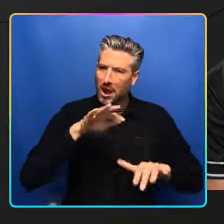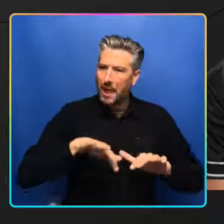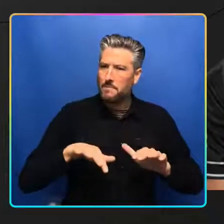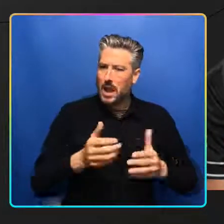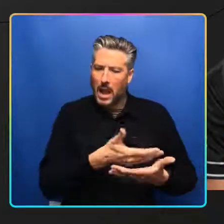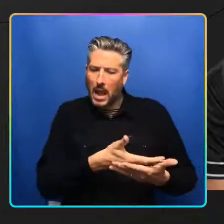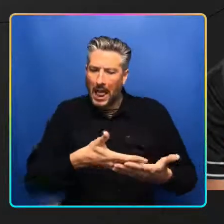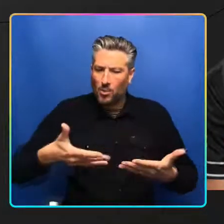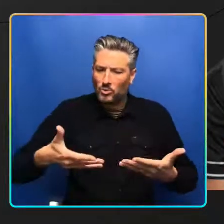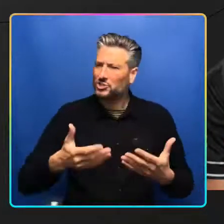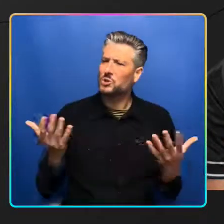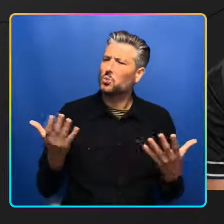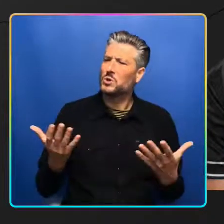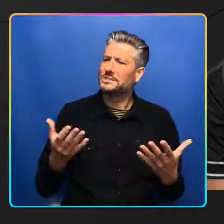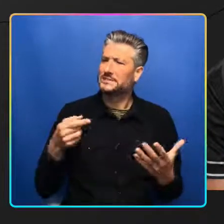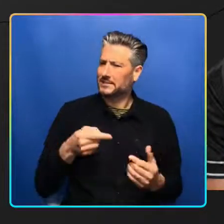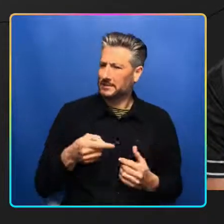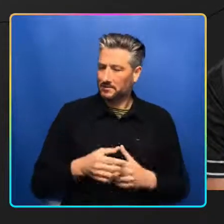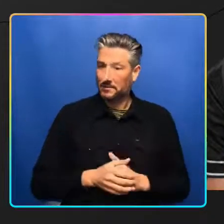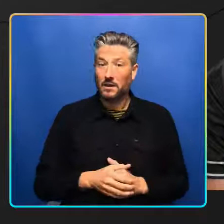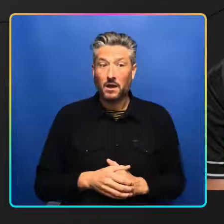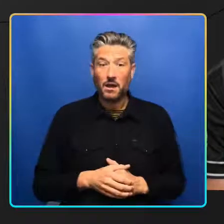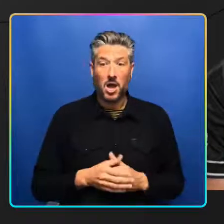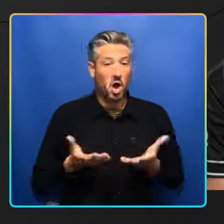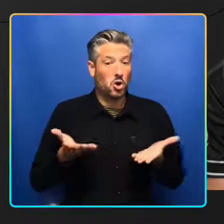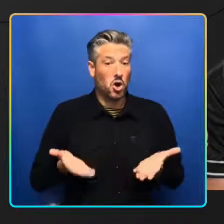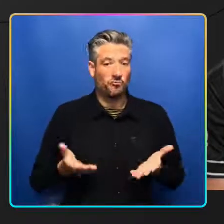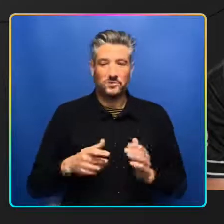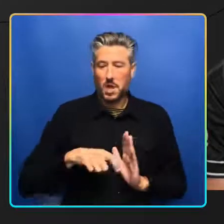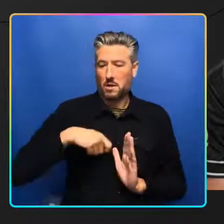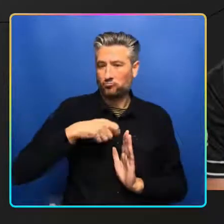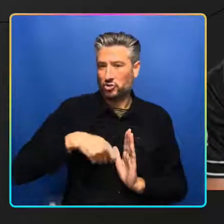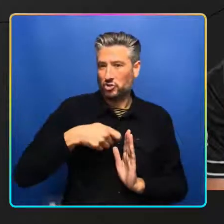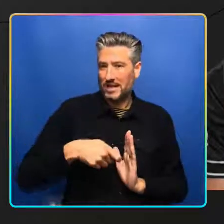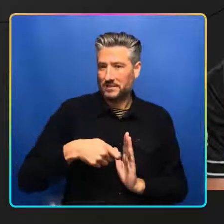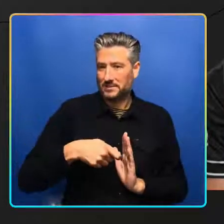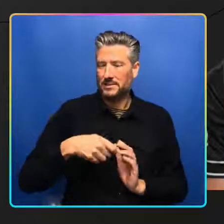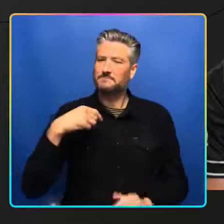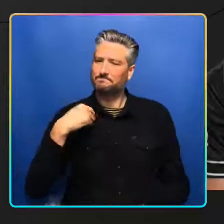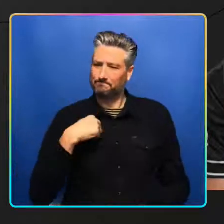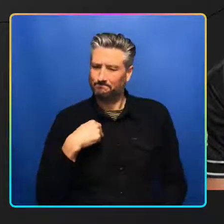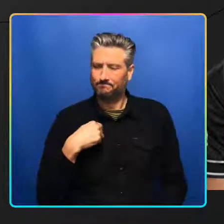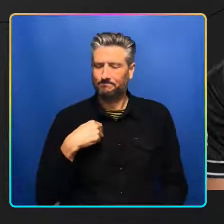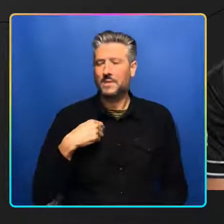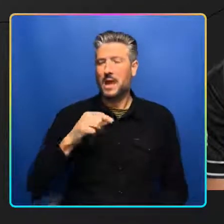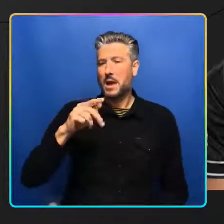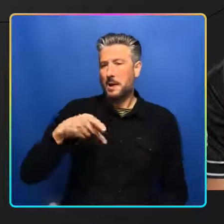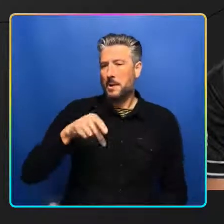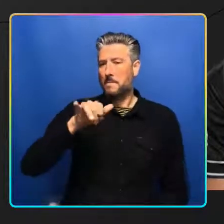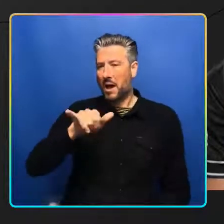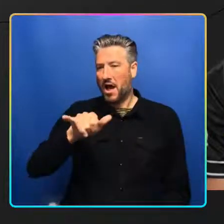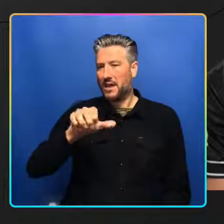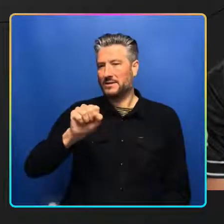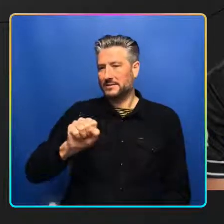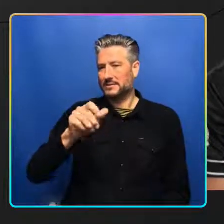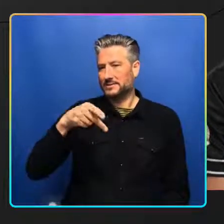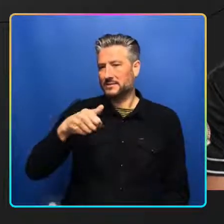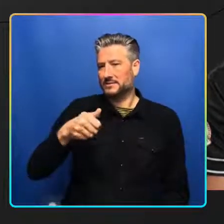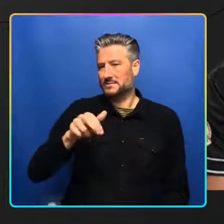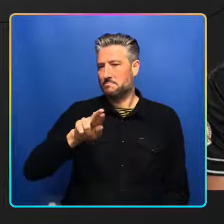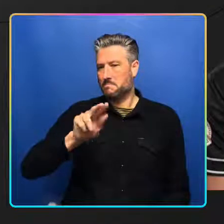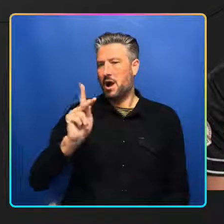So the project I'm currently working on is I'm using PySpark. That's what I use, and it's